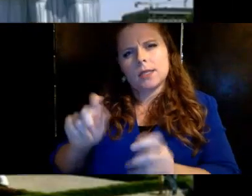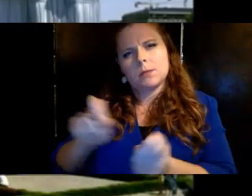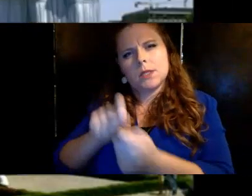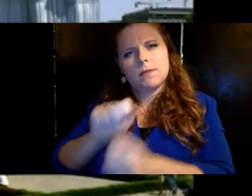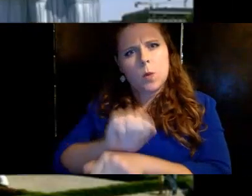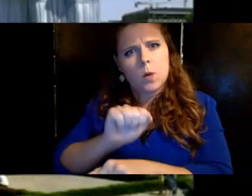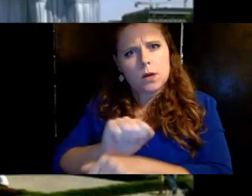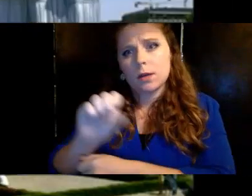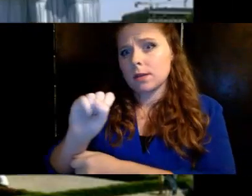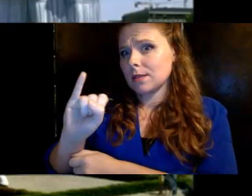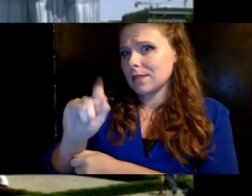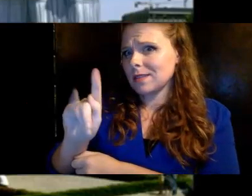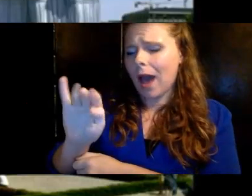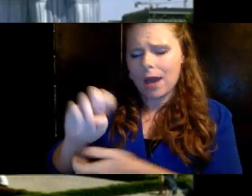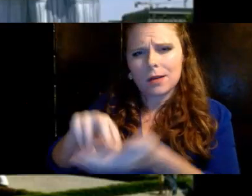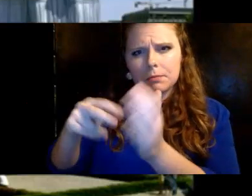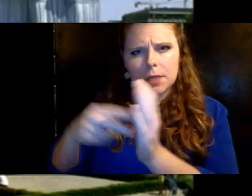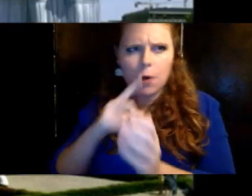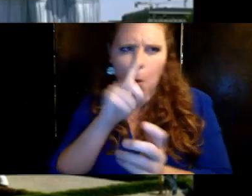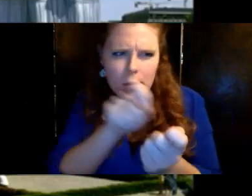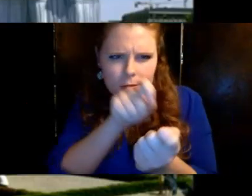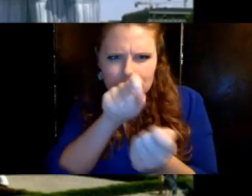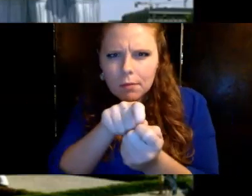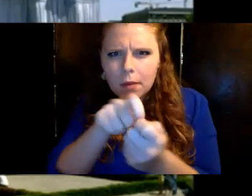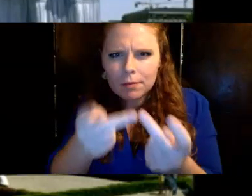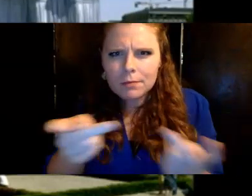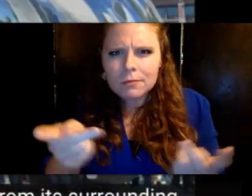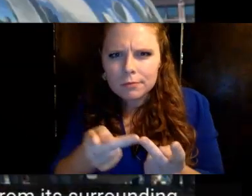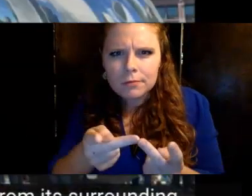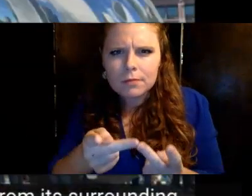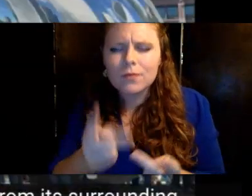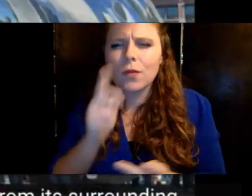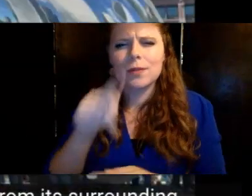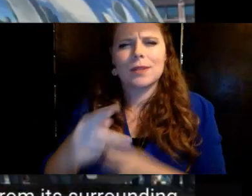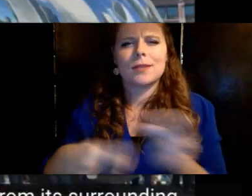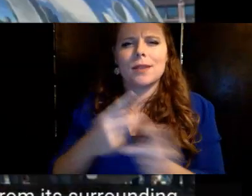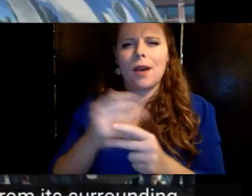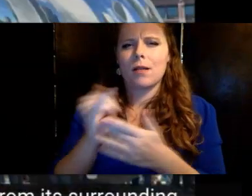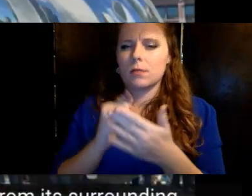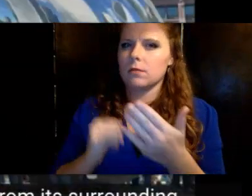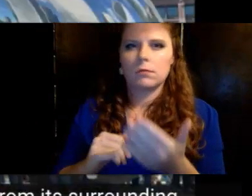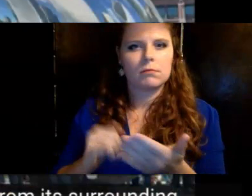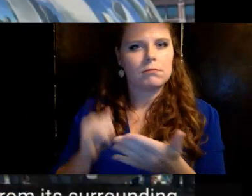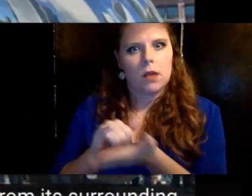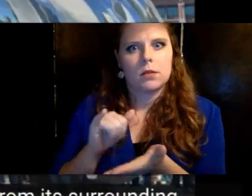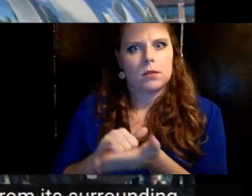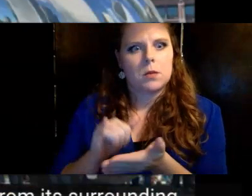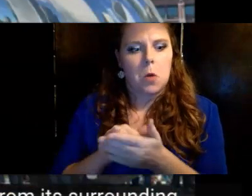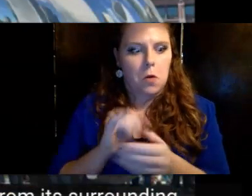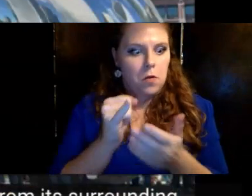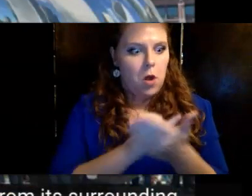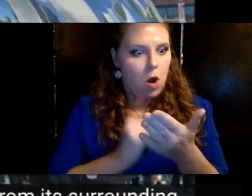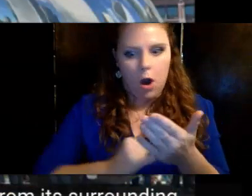Site-specific art is designed exclusively for one particular space. For this type of art, it's impossible to isolate the